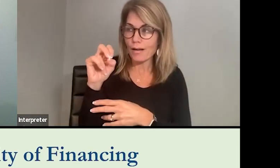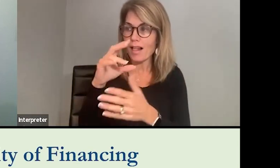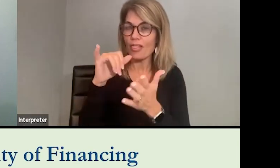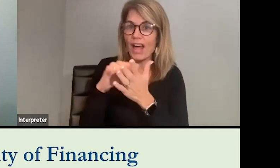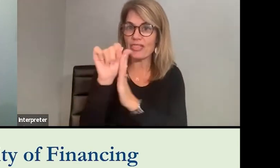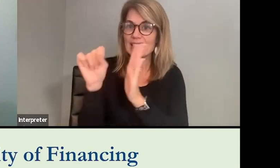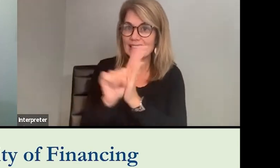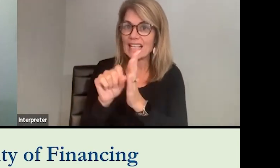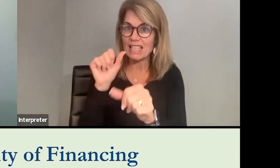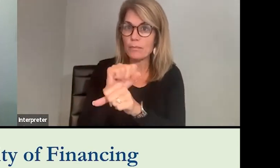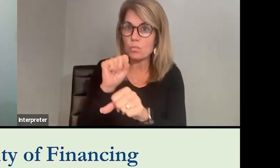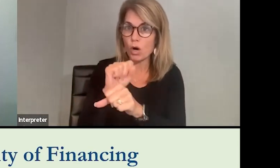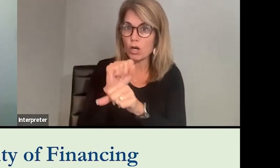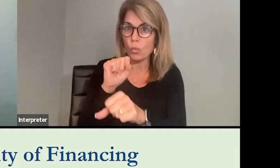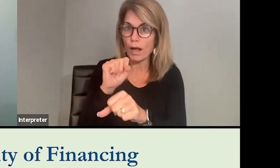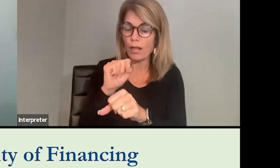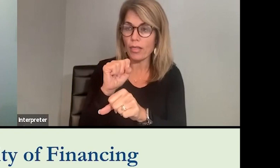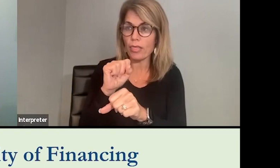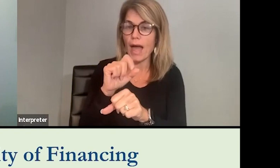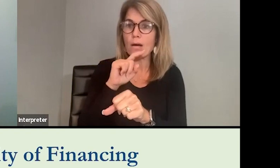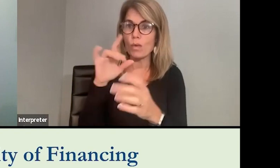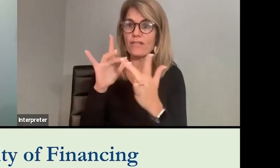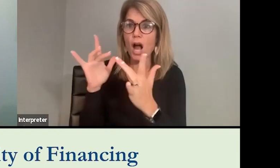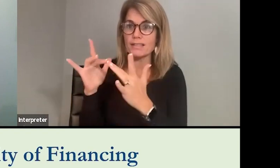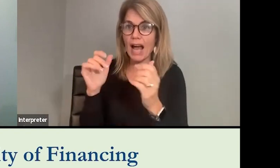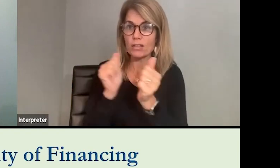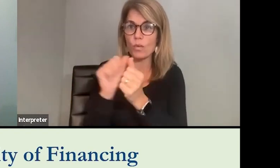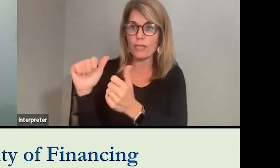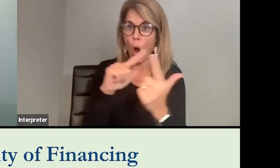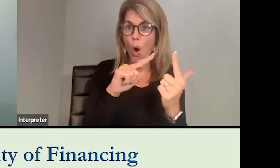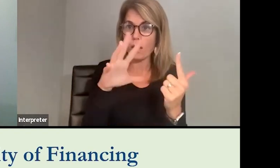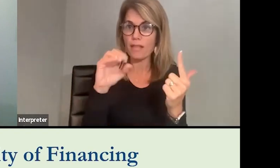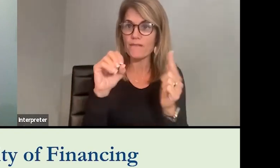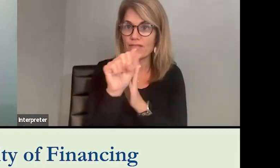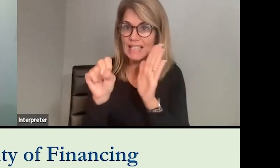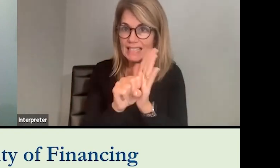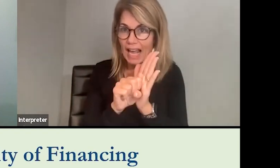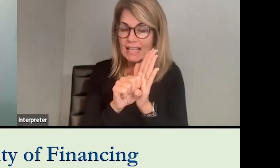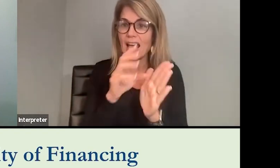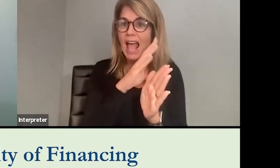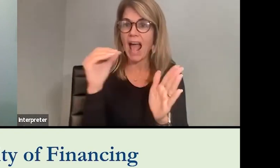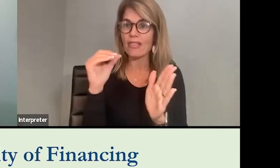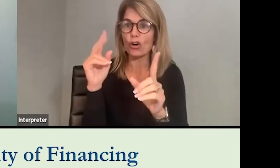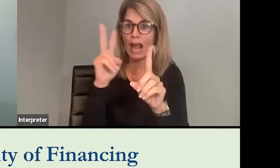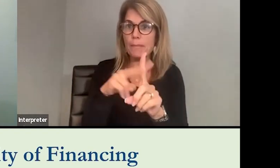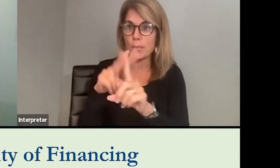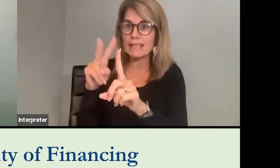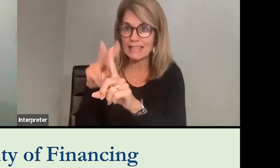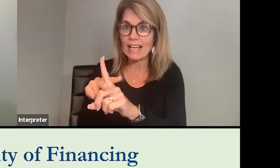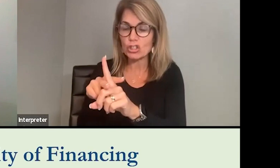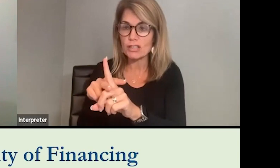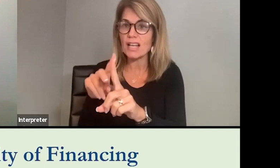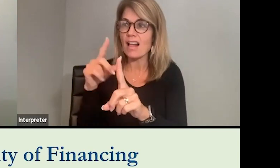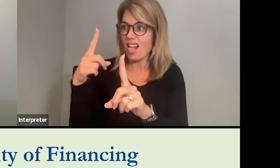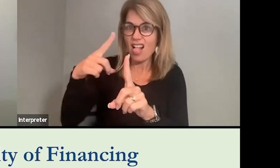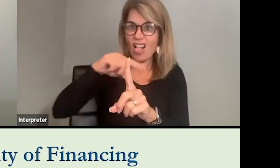contact with all 50 states with regards to their provisions of care and implementation strategies, have done a pretty incredible